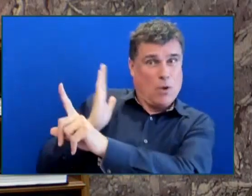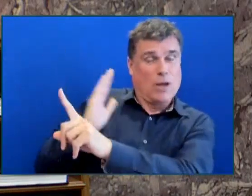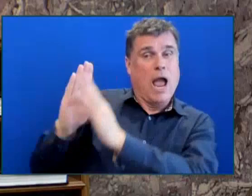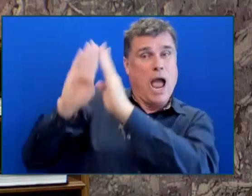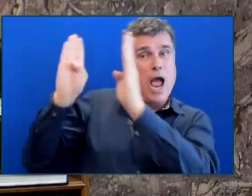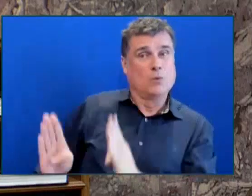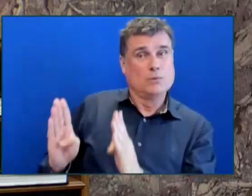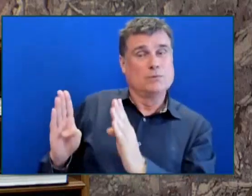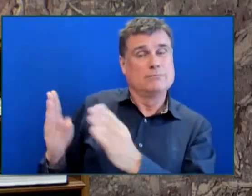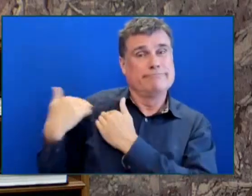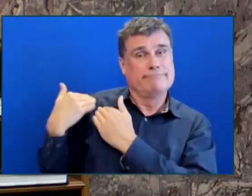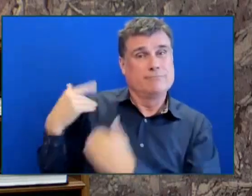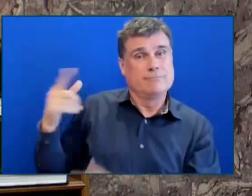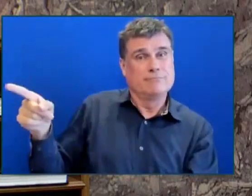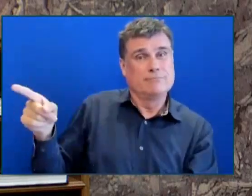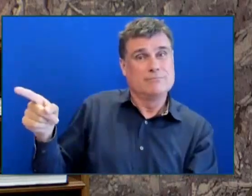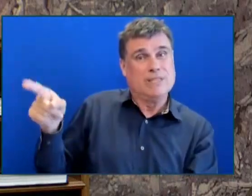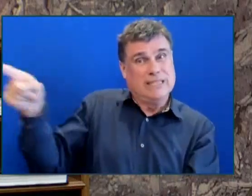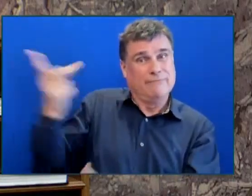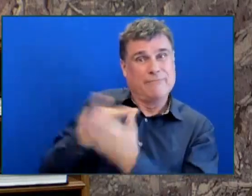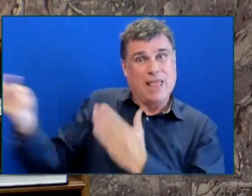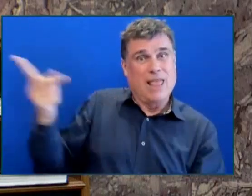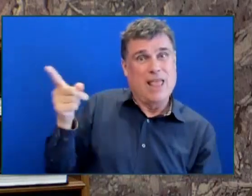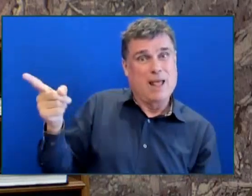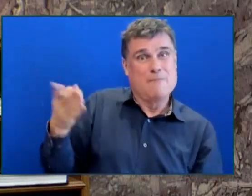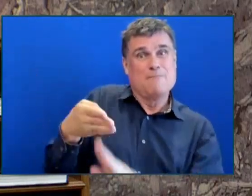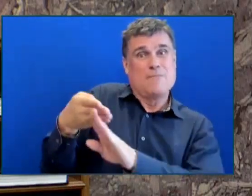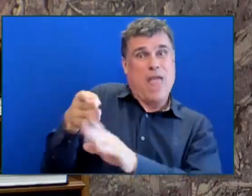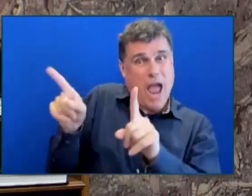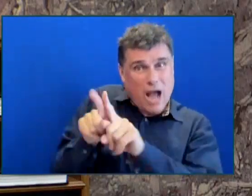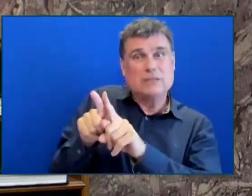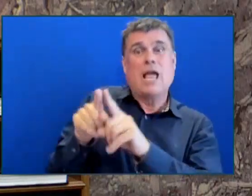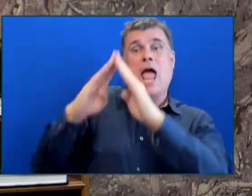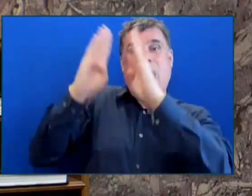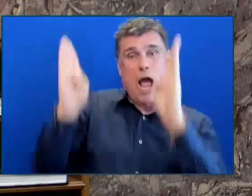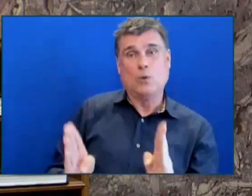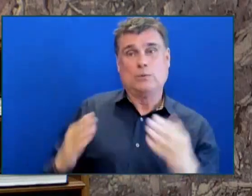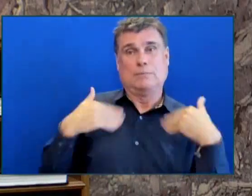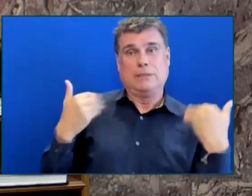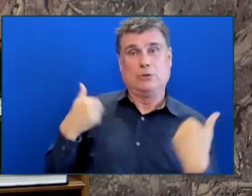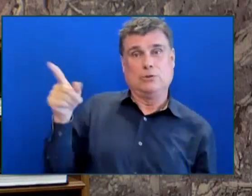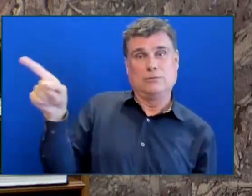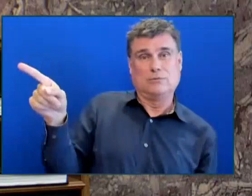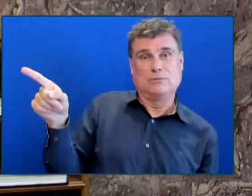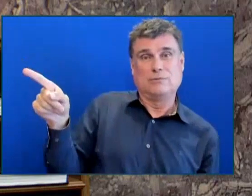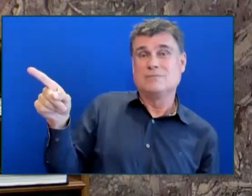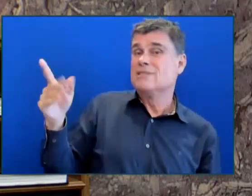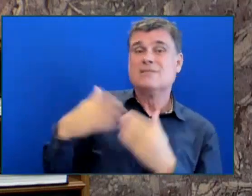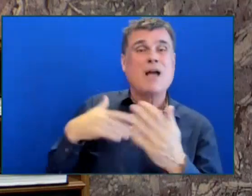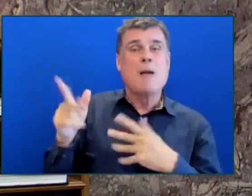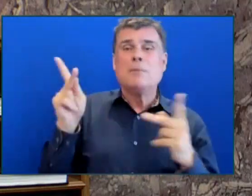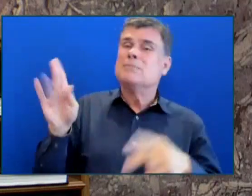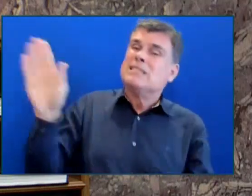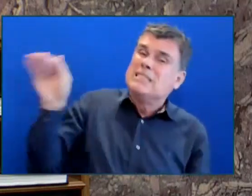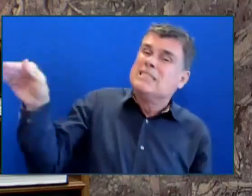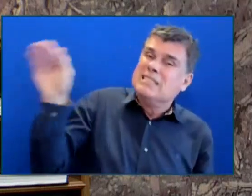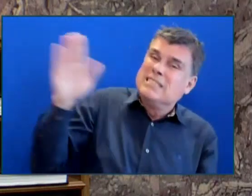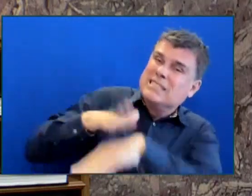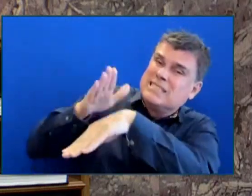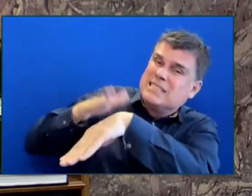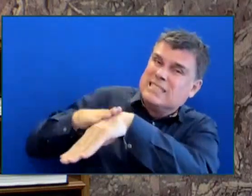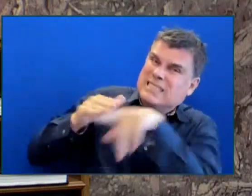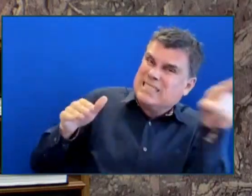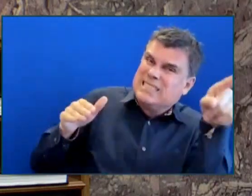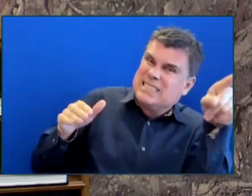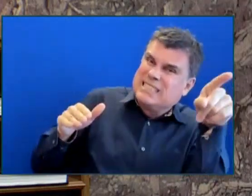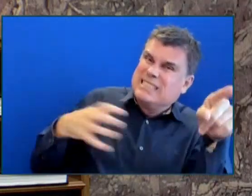of numerous scathing reports, while the drumbeat and the alarms were going off about all the challenges at BC Housing and